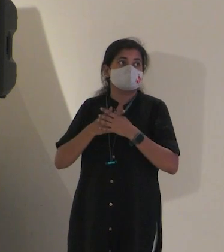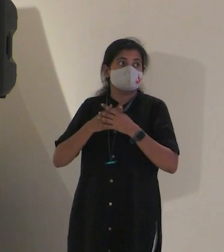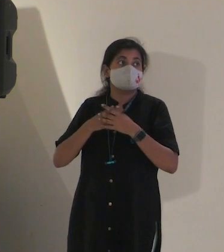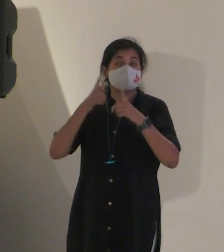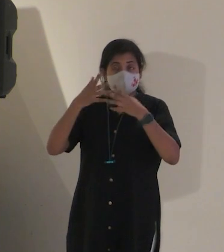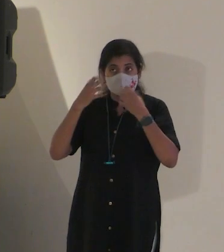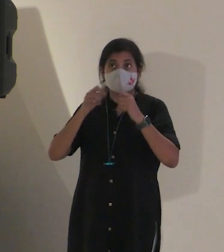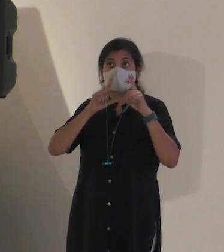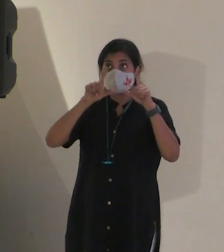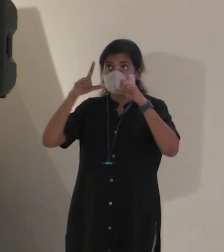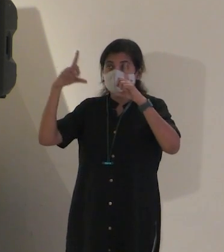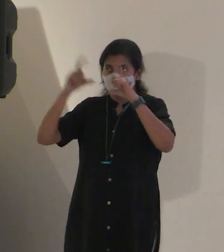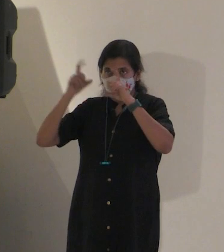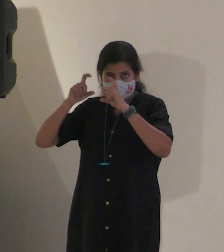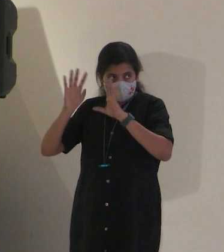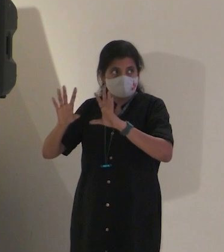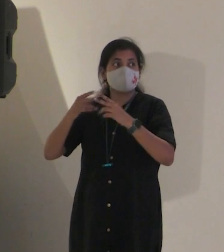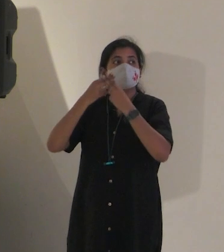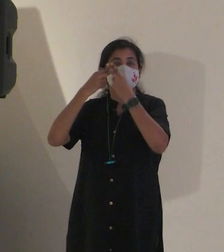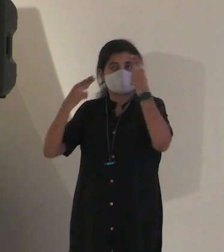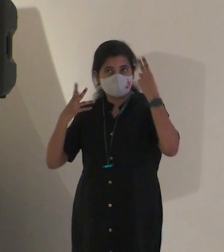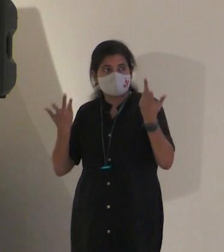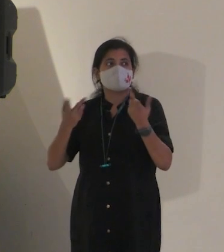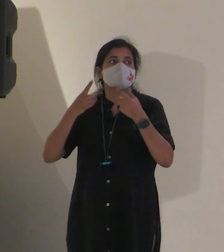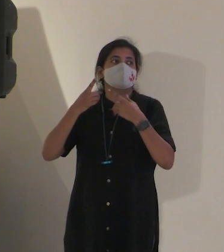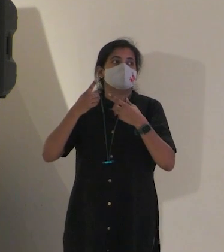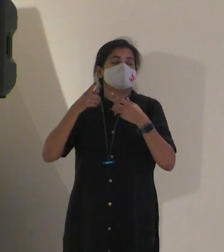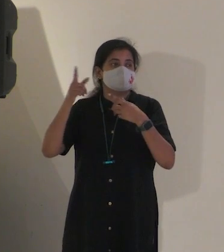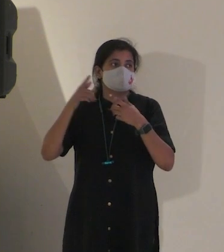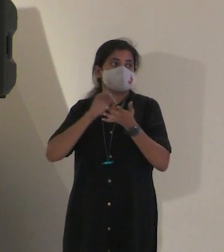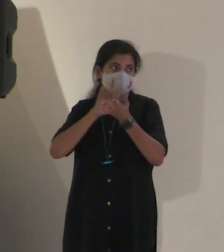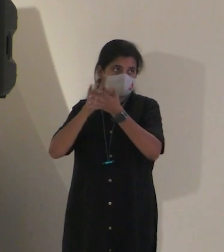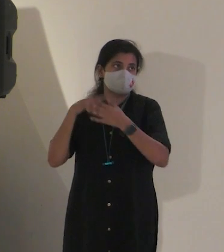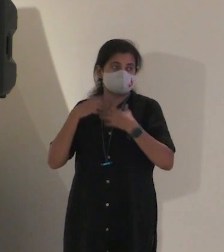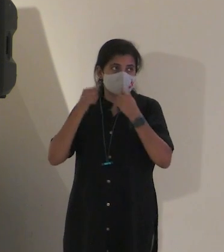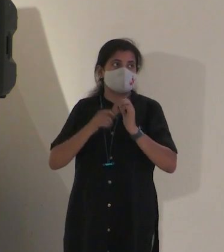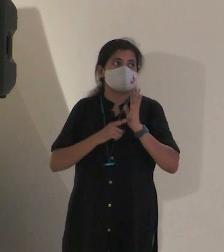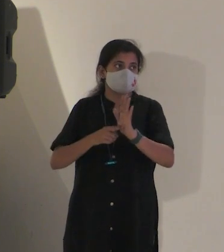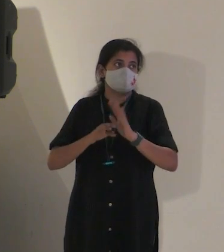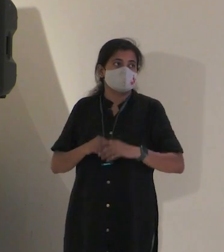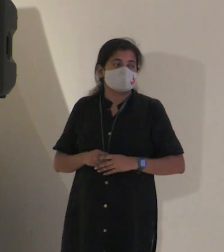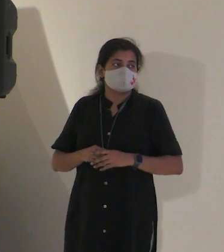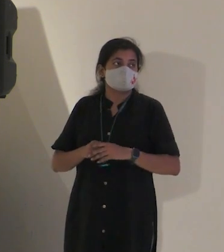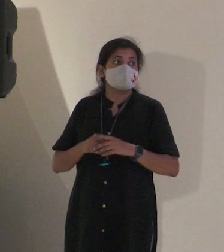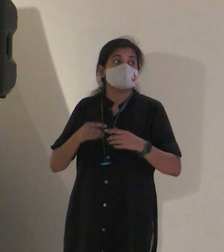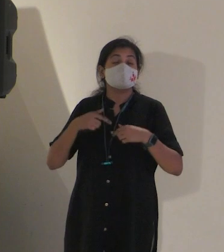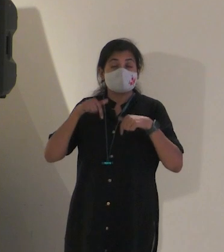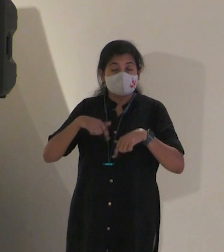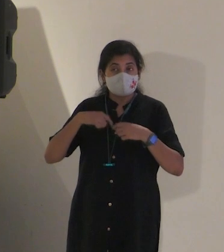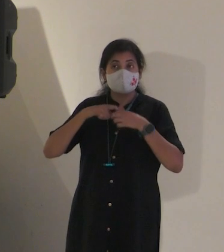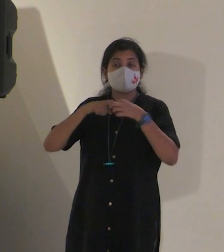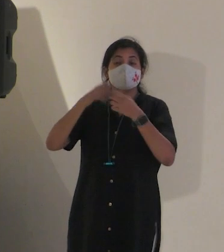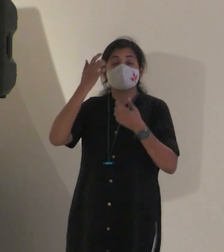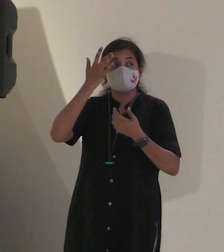of photographs from our stories in their spaces. So the question I have actually